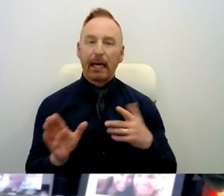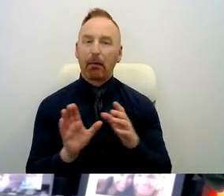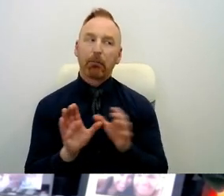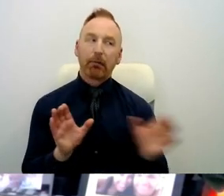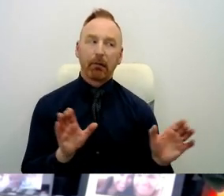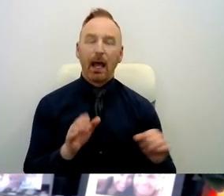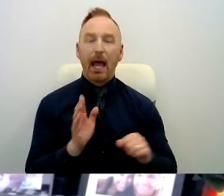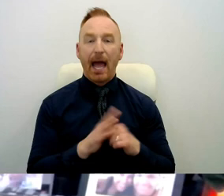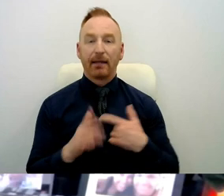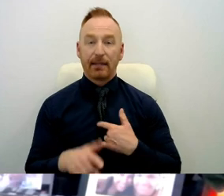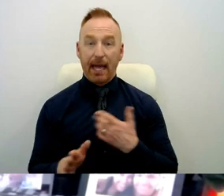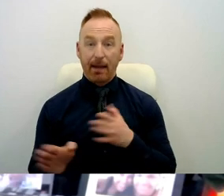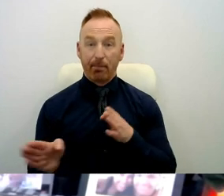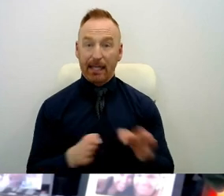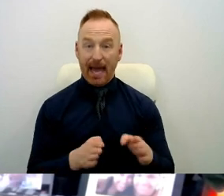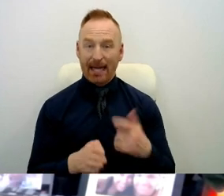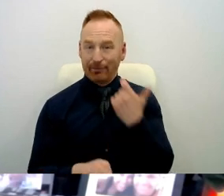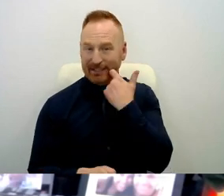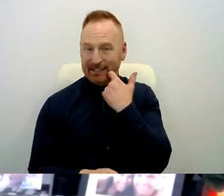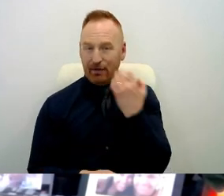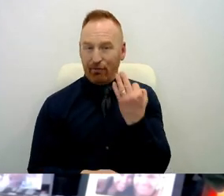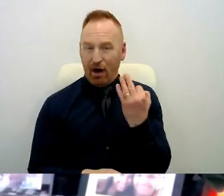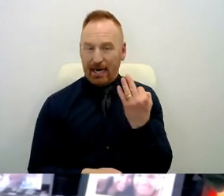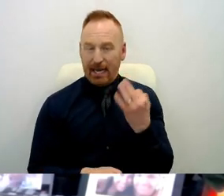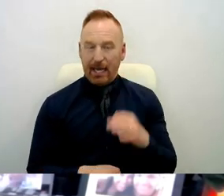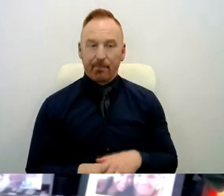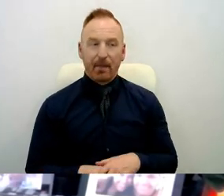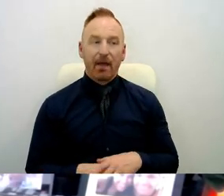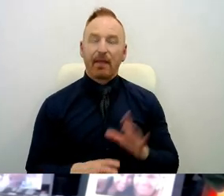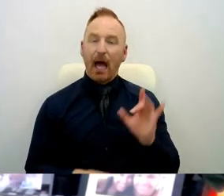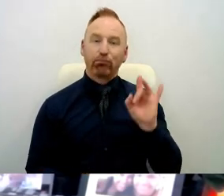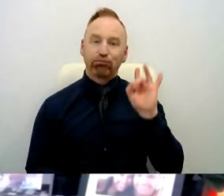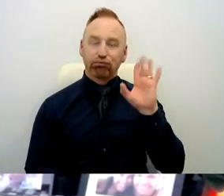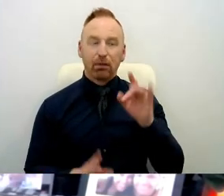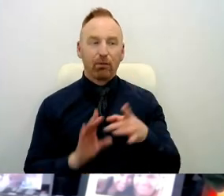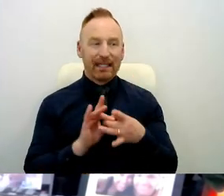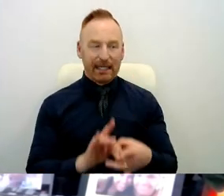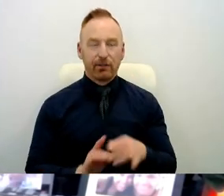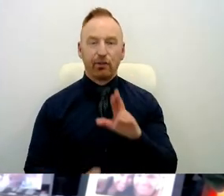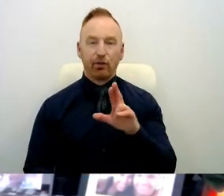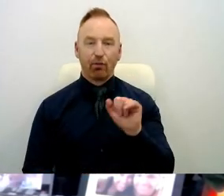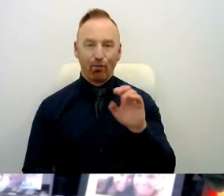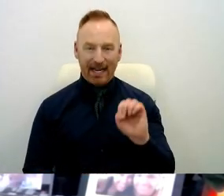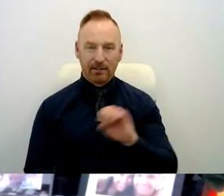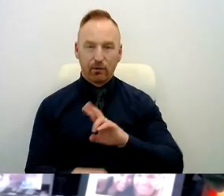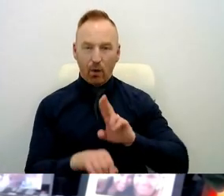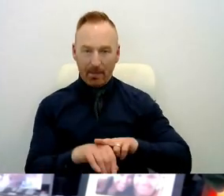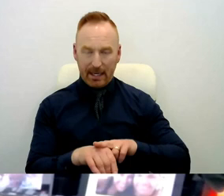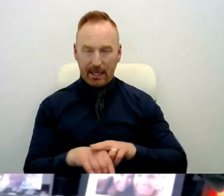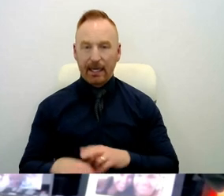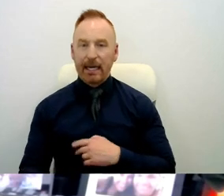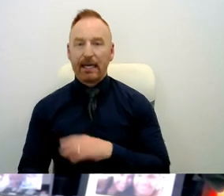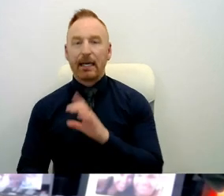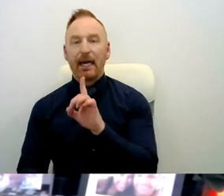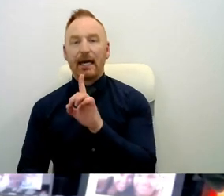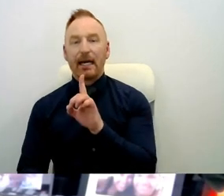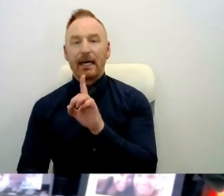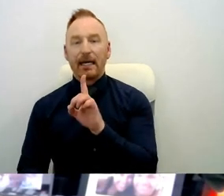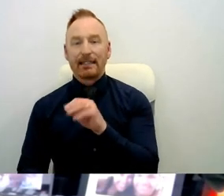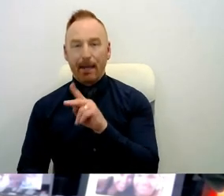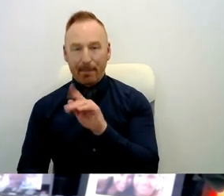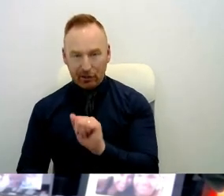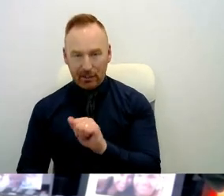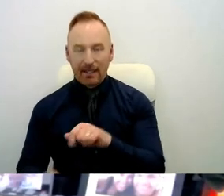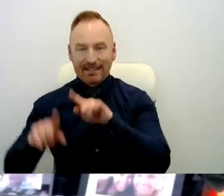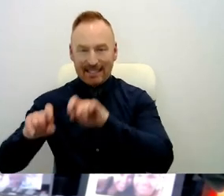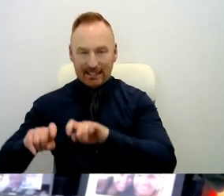revised plan finalized Friday. Outrage over the use of race norming in the dementia testing, which